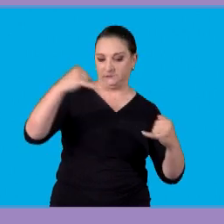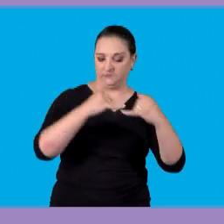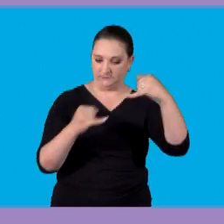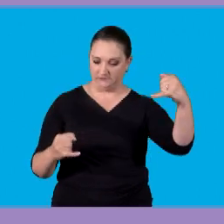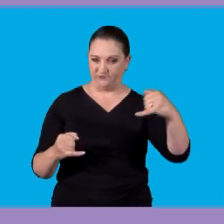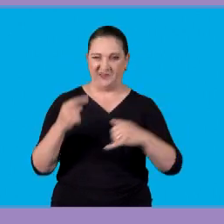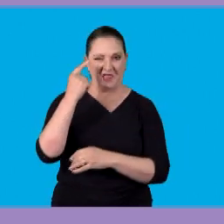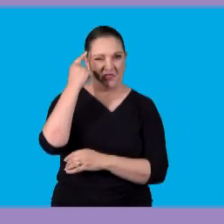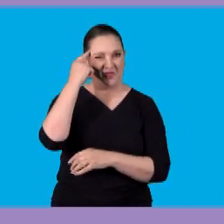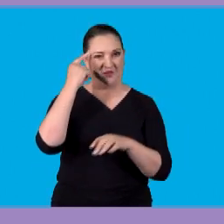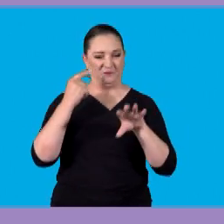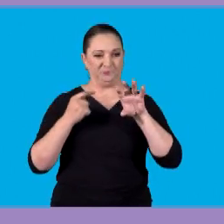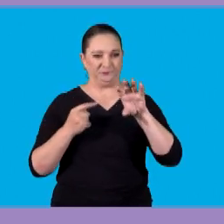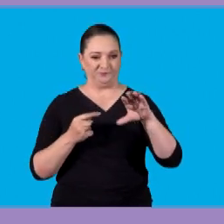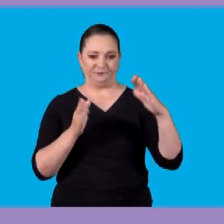a parallelogram,